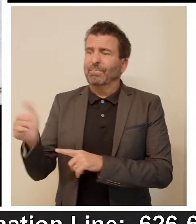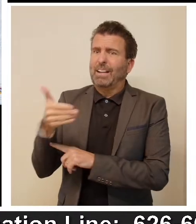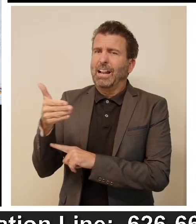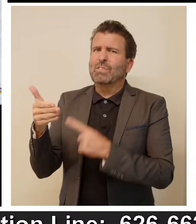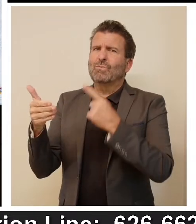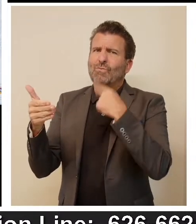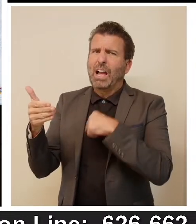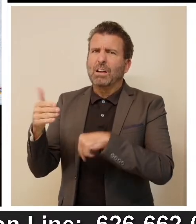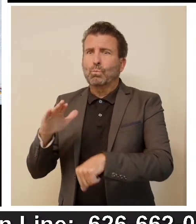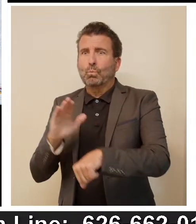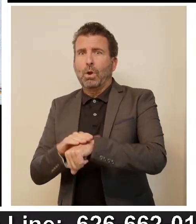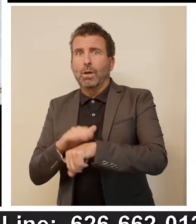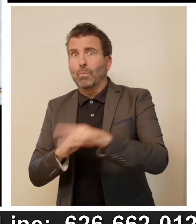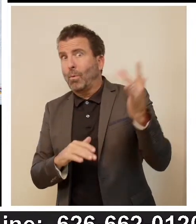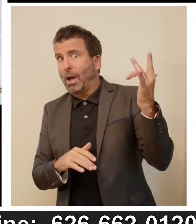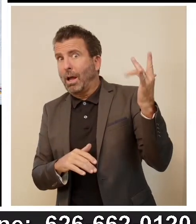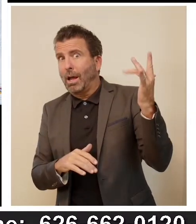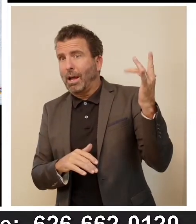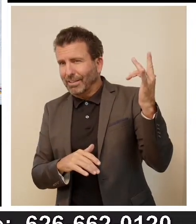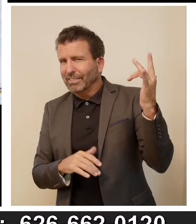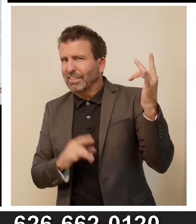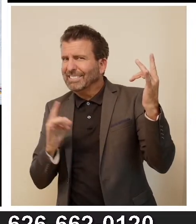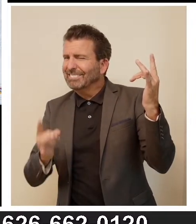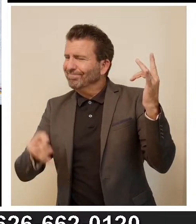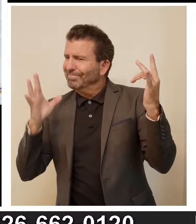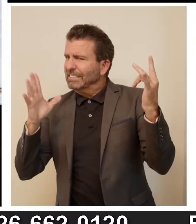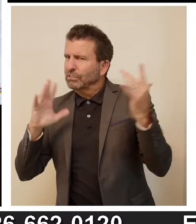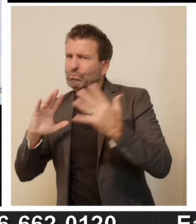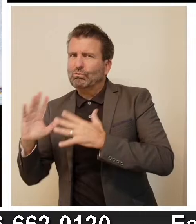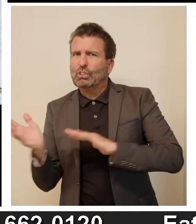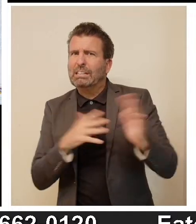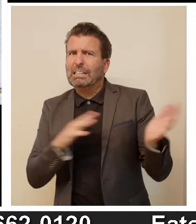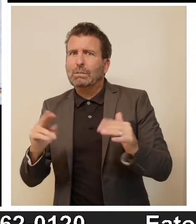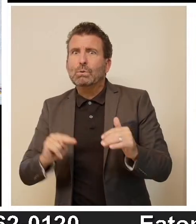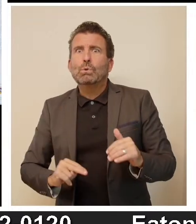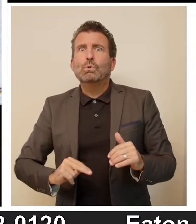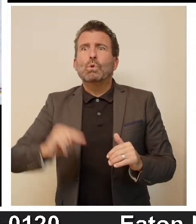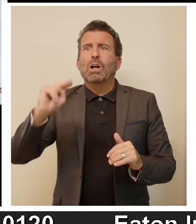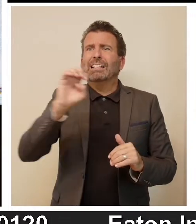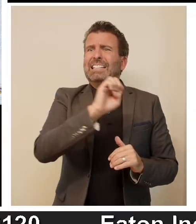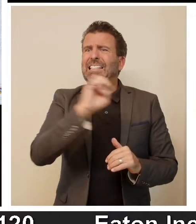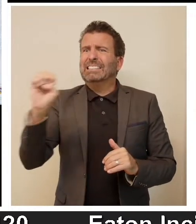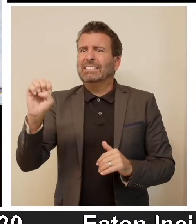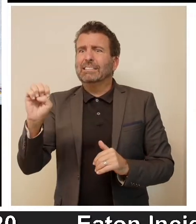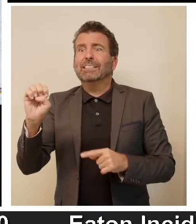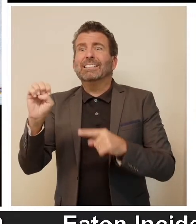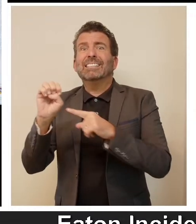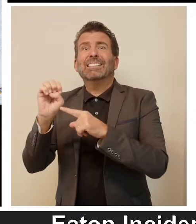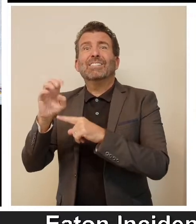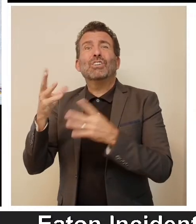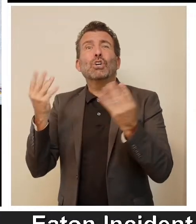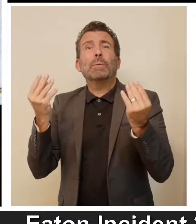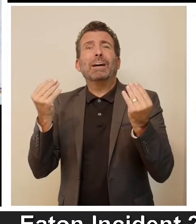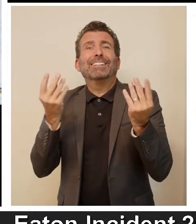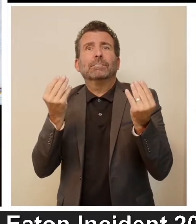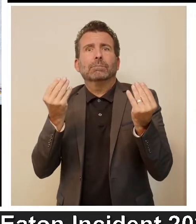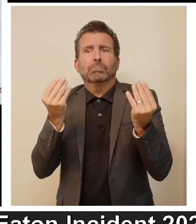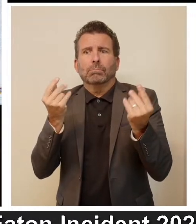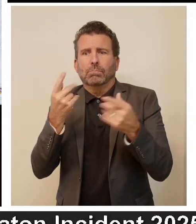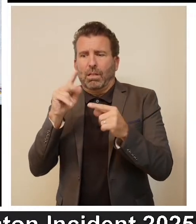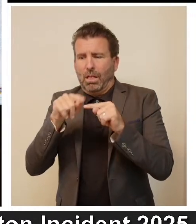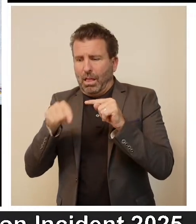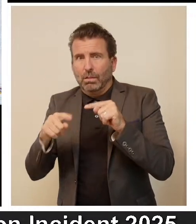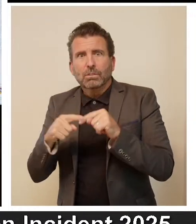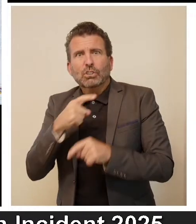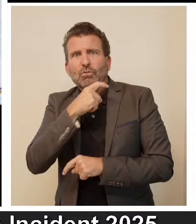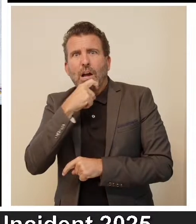northeast wind on the fire in addition to very dry humidity. So even though we started the day down here at the lower elevations with that marine layer hanging on, we still